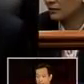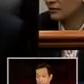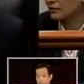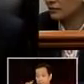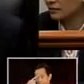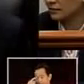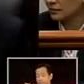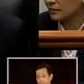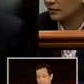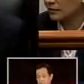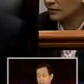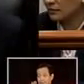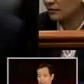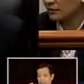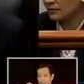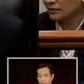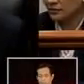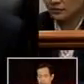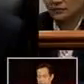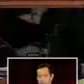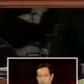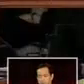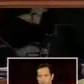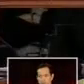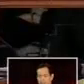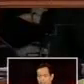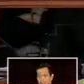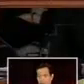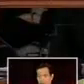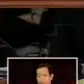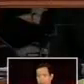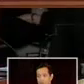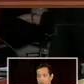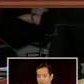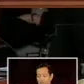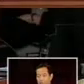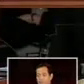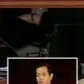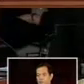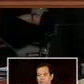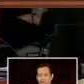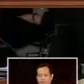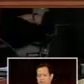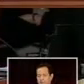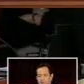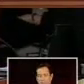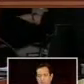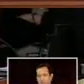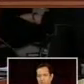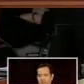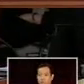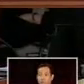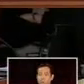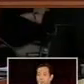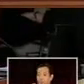impeachment case naman ito, at wala namang bawal doon, eh wala nang allegations of a fairy tale or kung totoo ito, hindi. Pero,